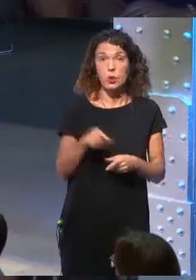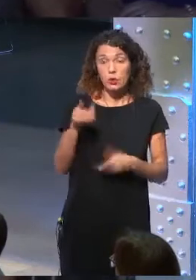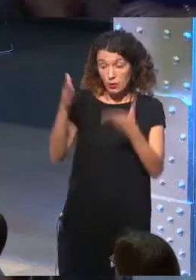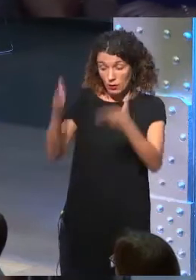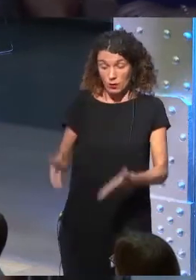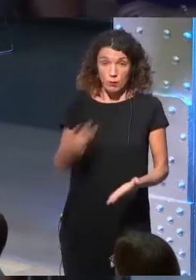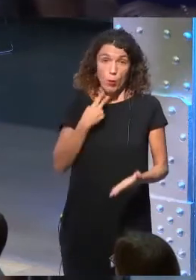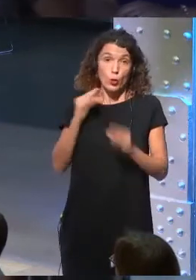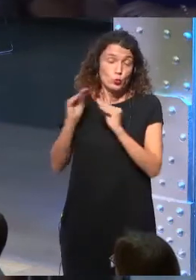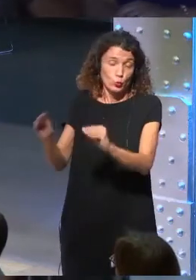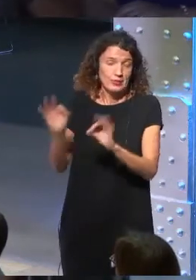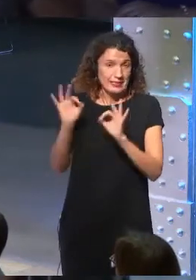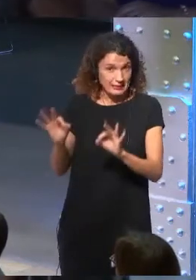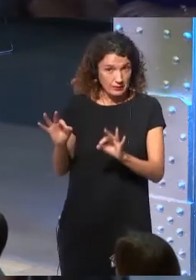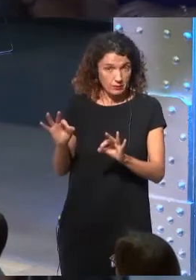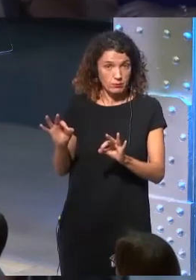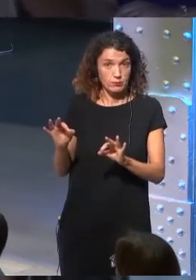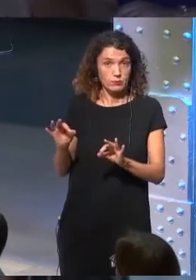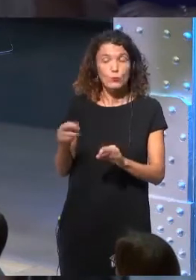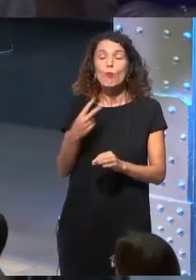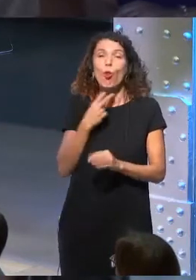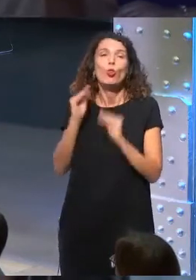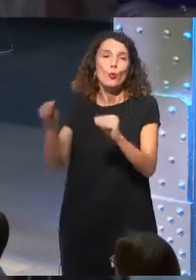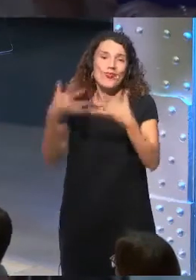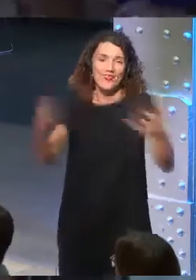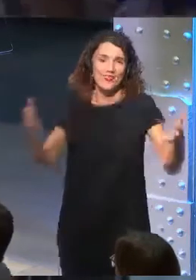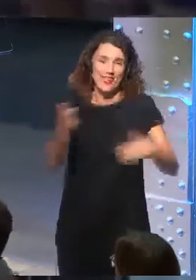has ended up. So, Mary, you have the floor.